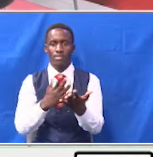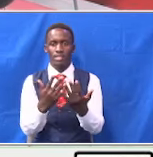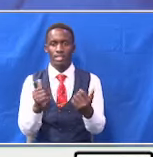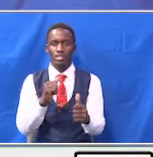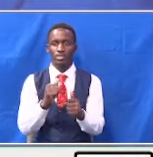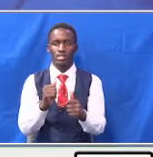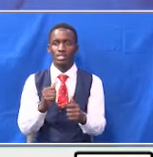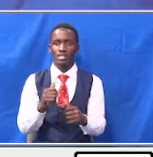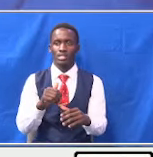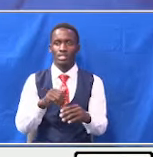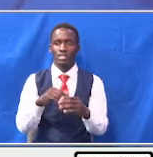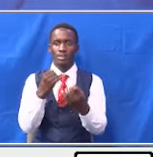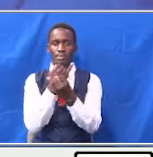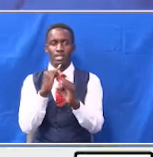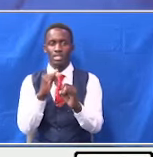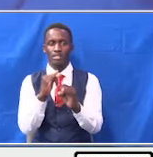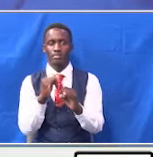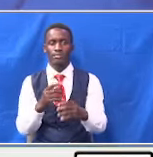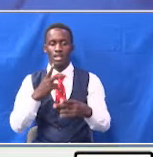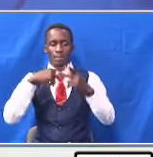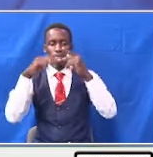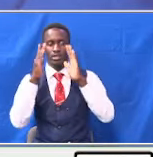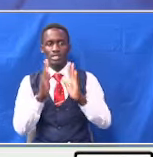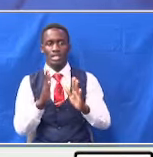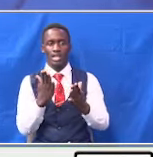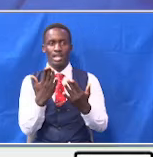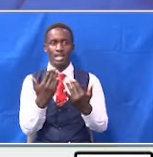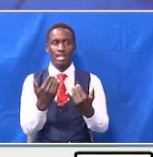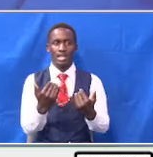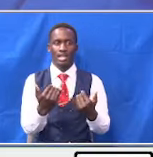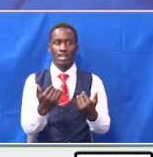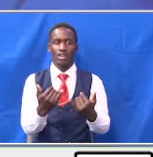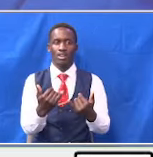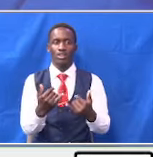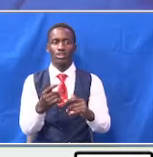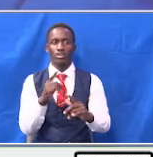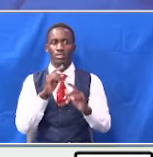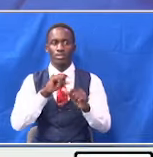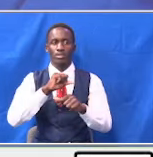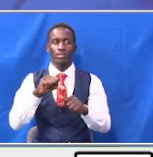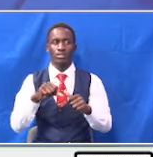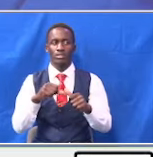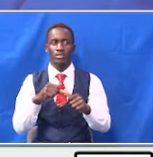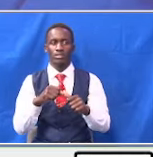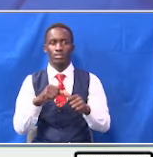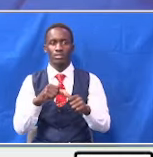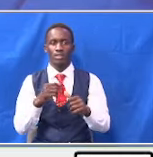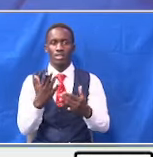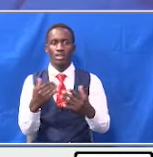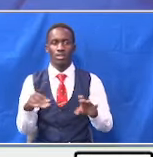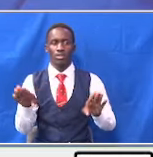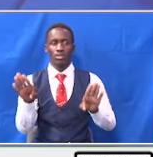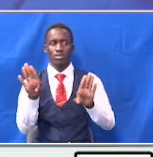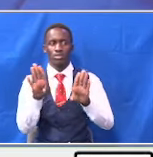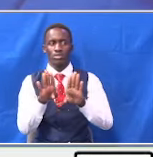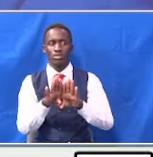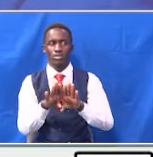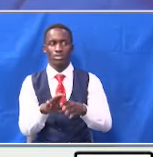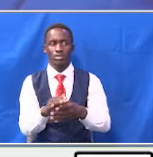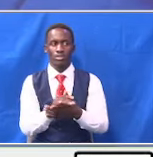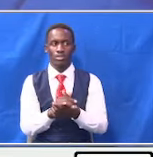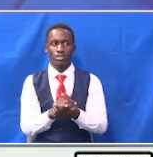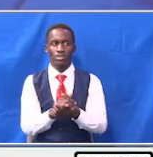at independence. Professor, I want to give you a quick chance. My director is telling me we are out of time. By the way, Reverend, it's now 2.2